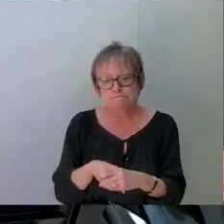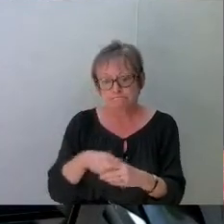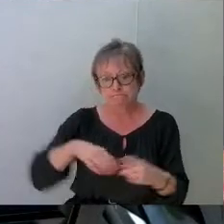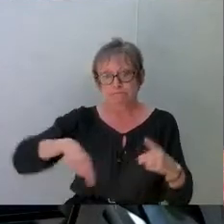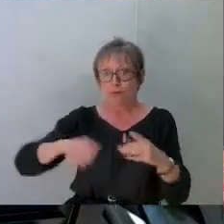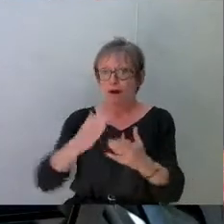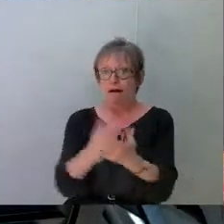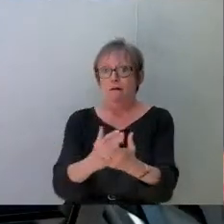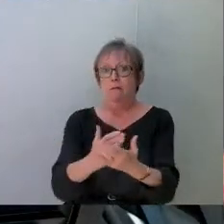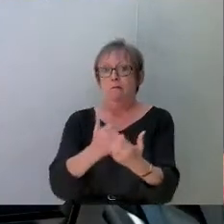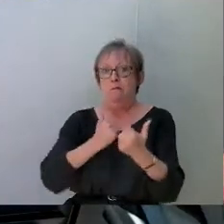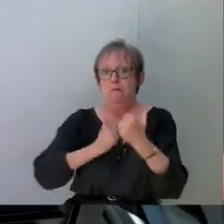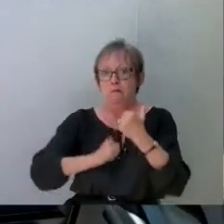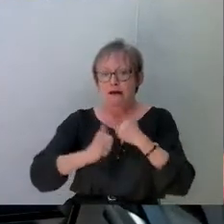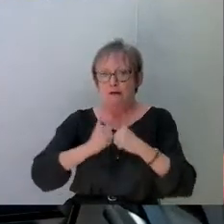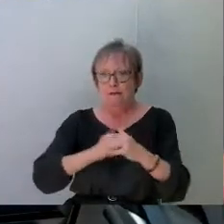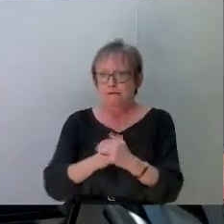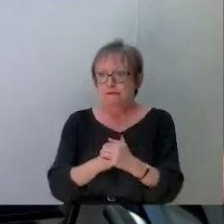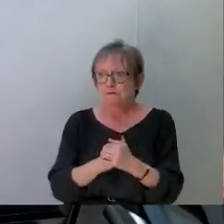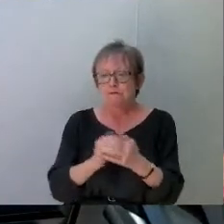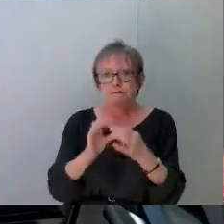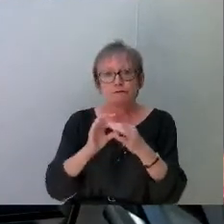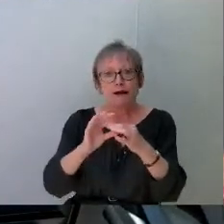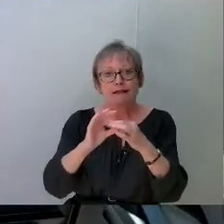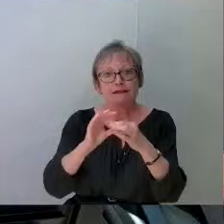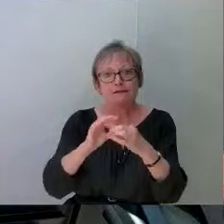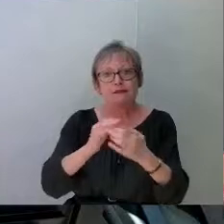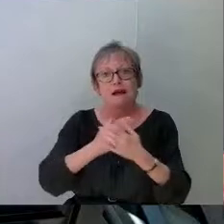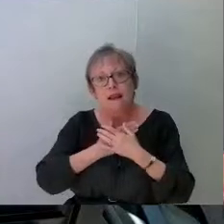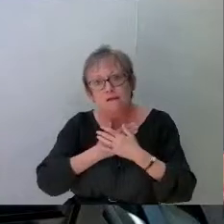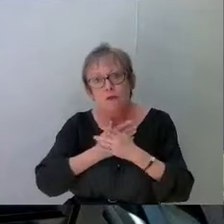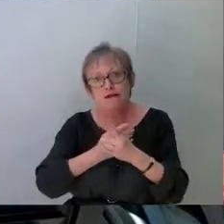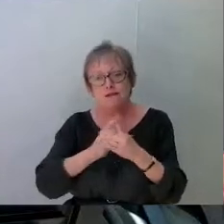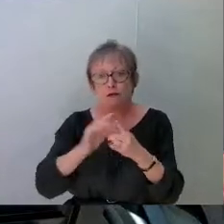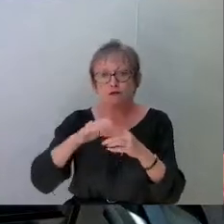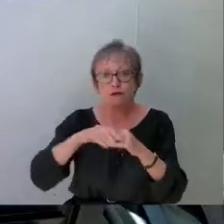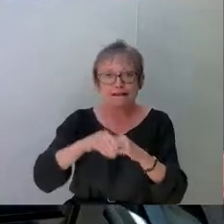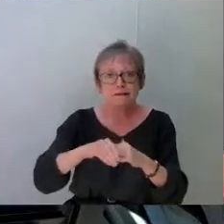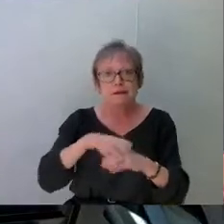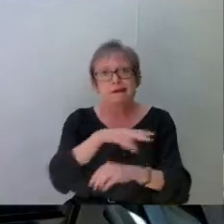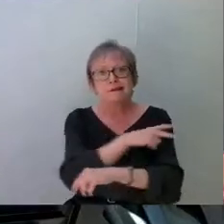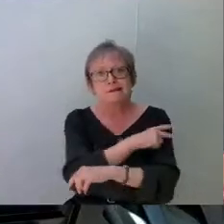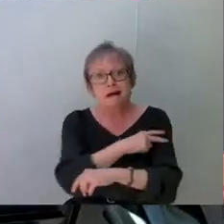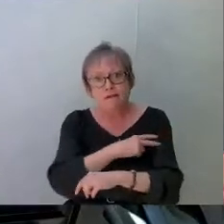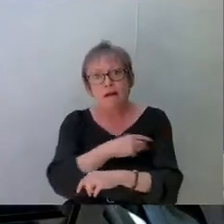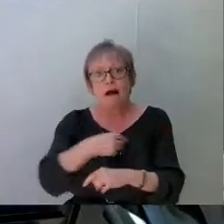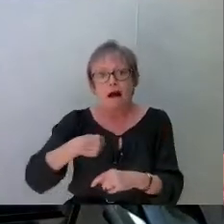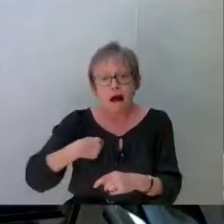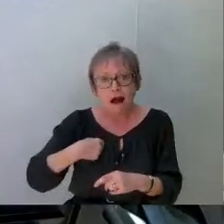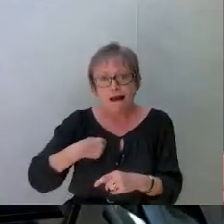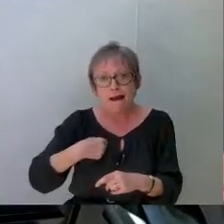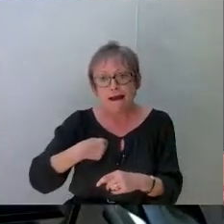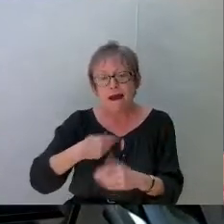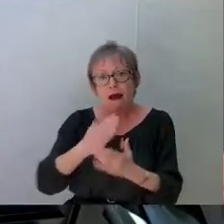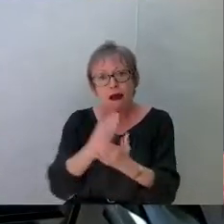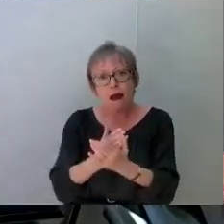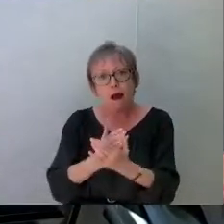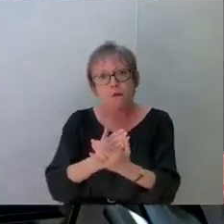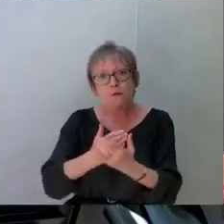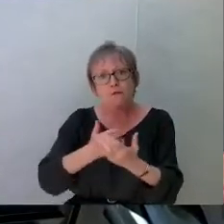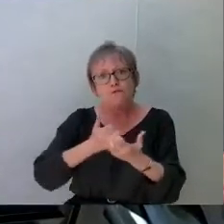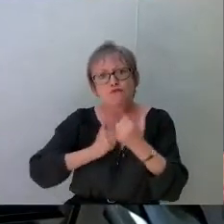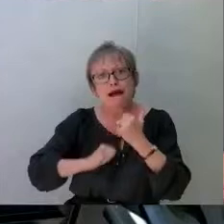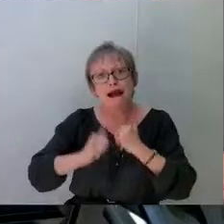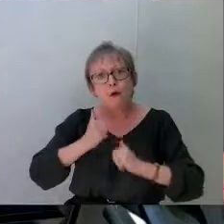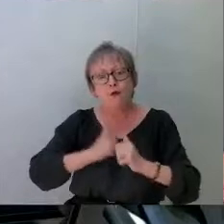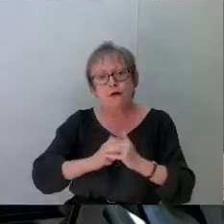are. Your relatives, your loved ones, your friends, staff, I am incredibly proud of what you've